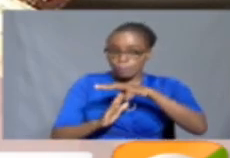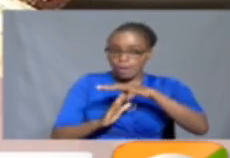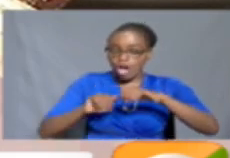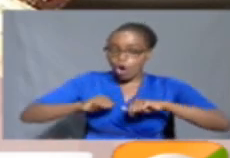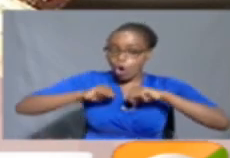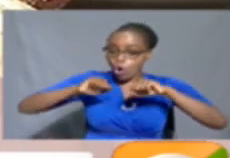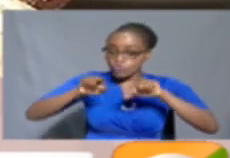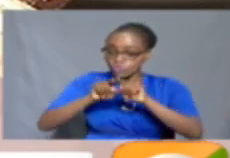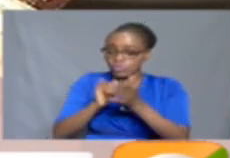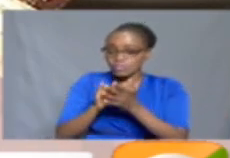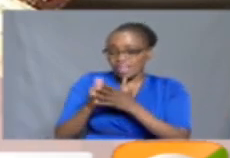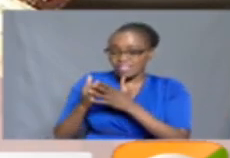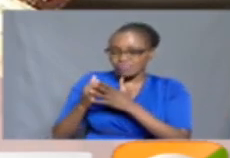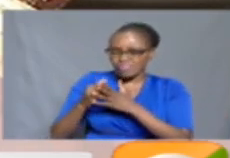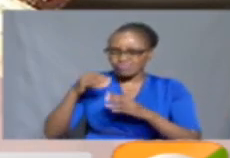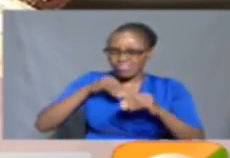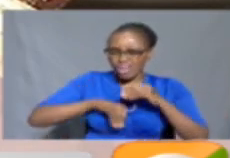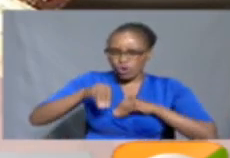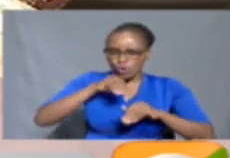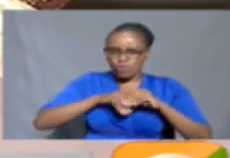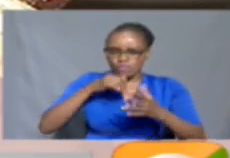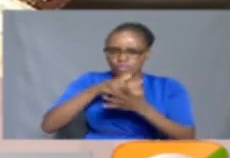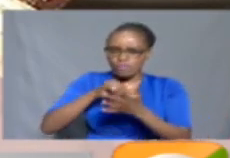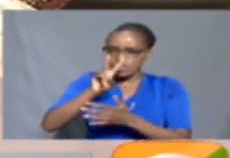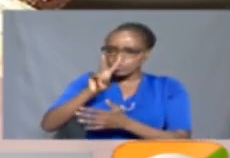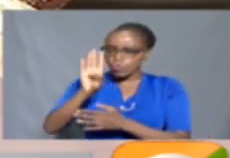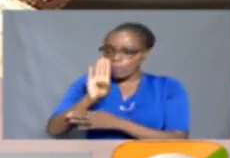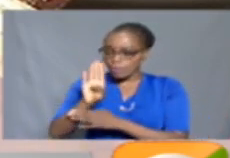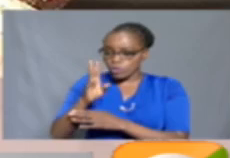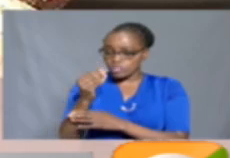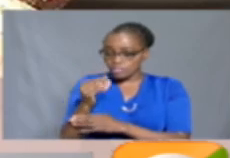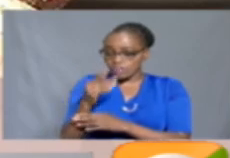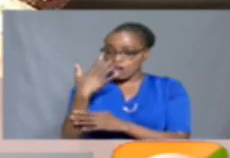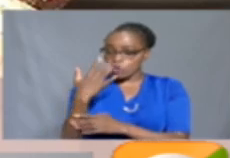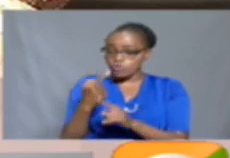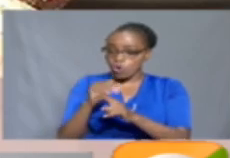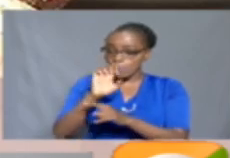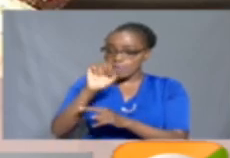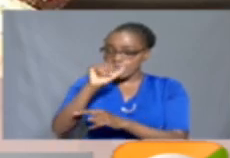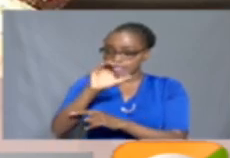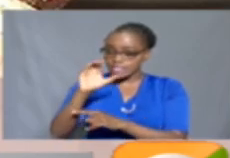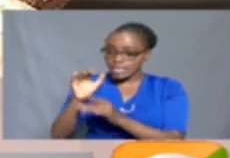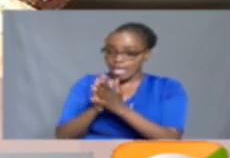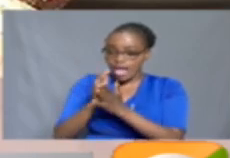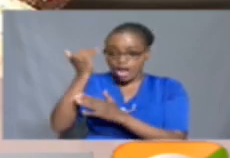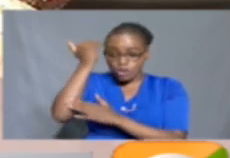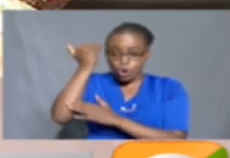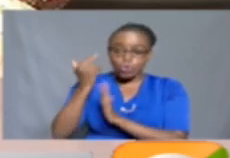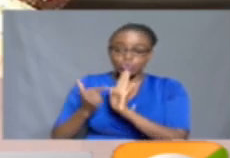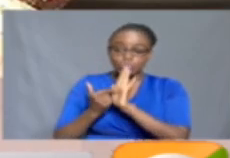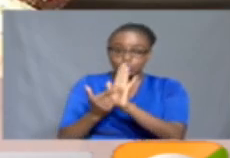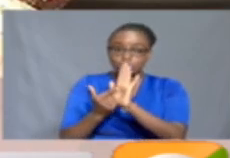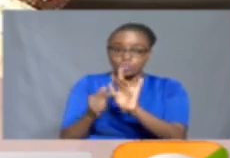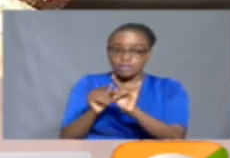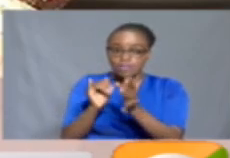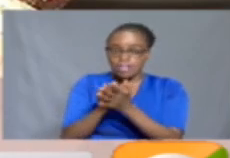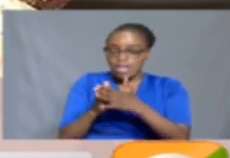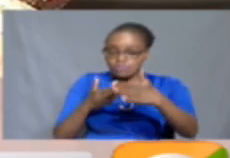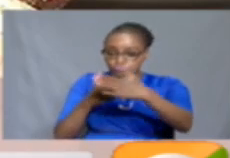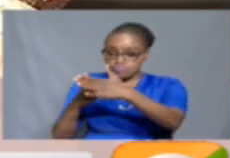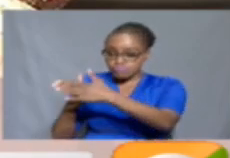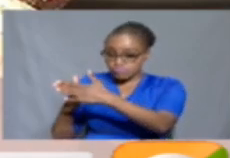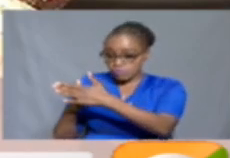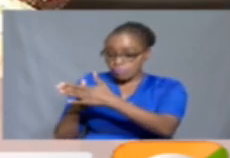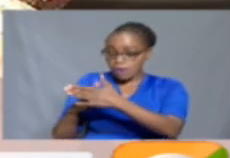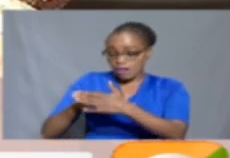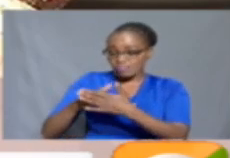suspected fraud involving 2 billion shillings. Documents from the EACC and the courts show freeze orders on assets owned by